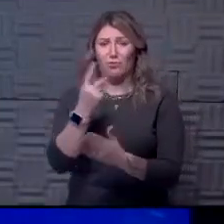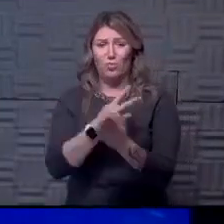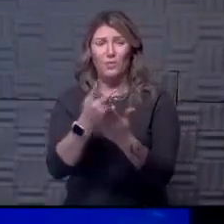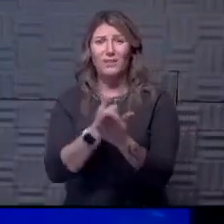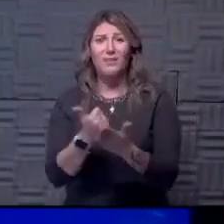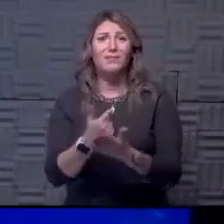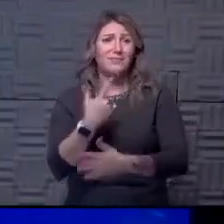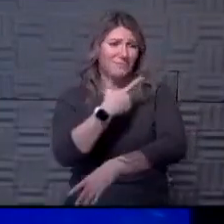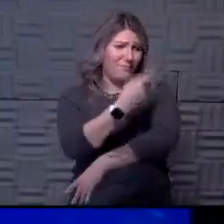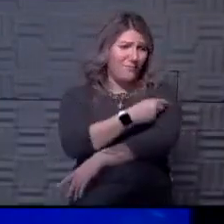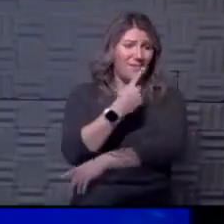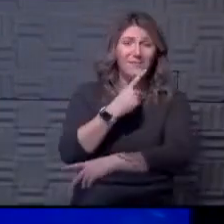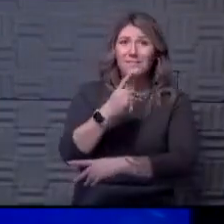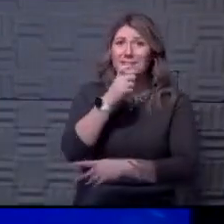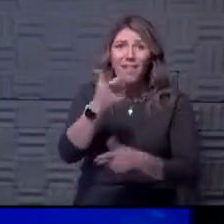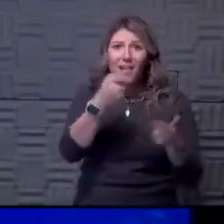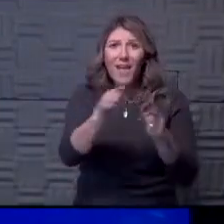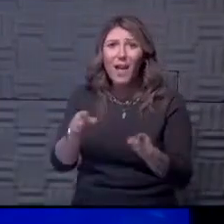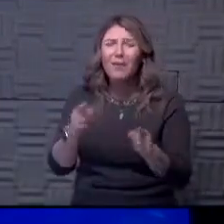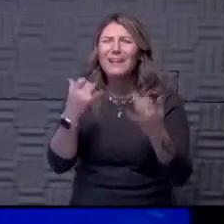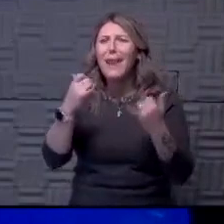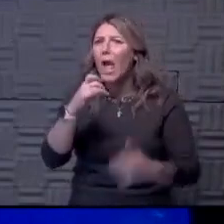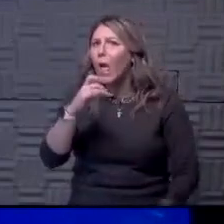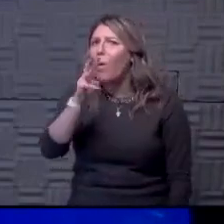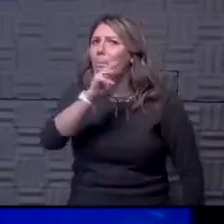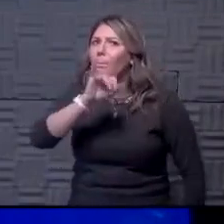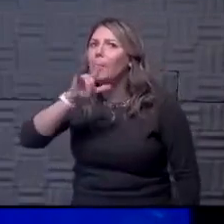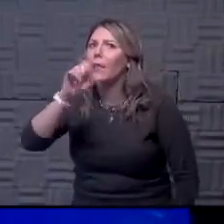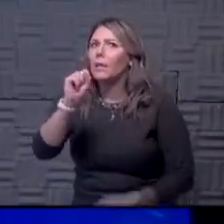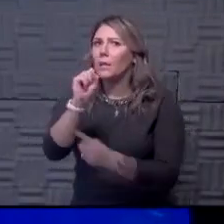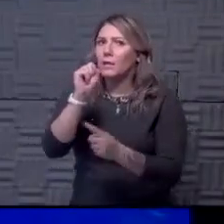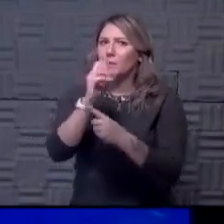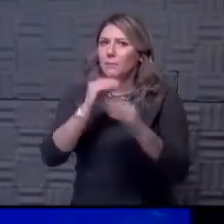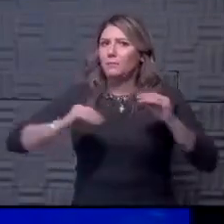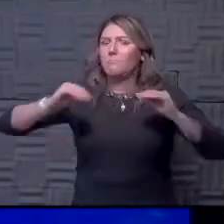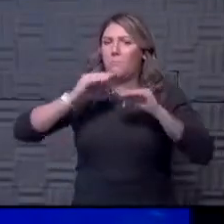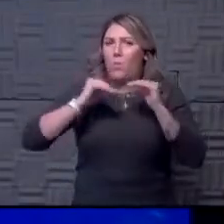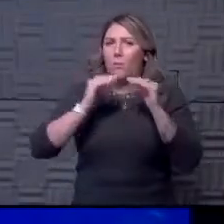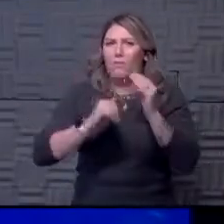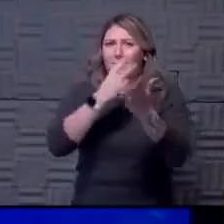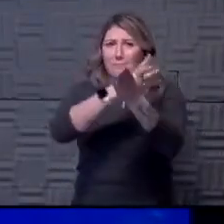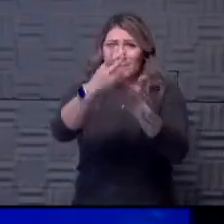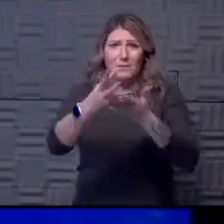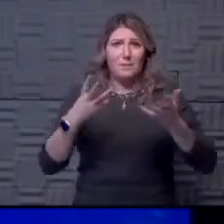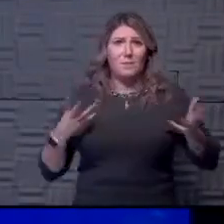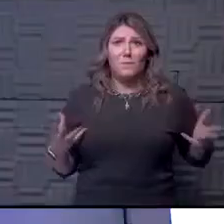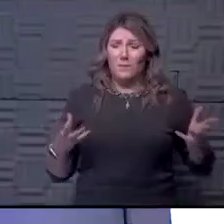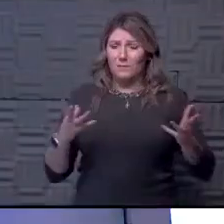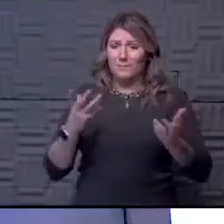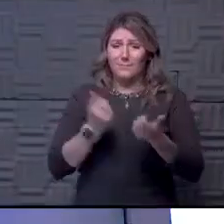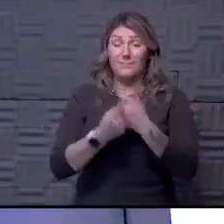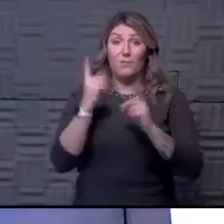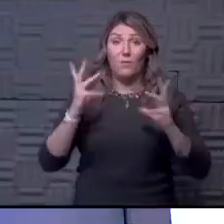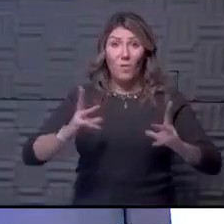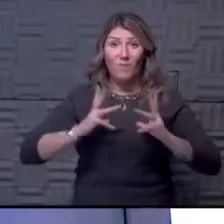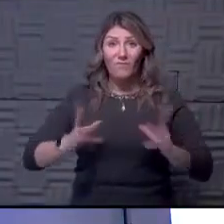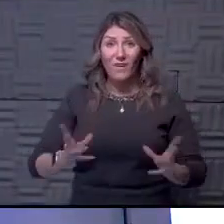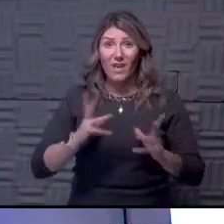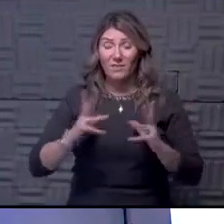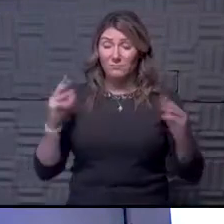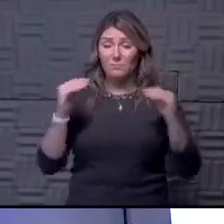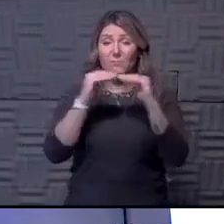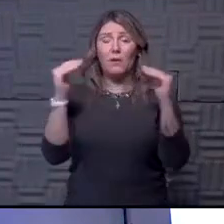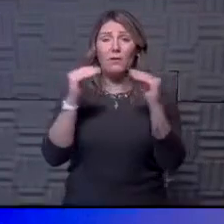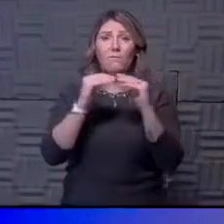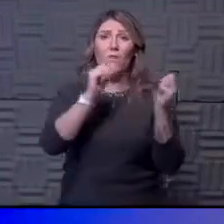and millions and millions of doses. It's been more than 6 weeks, and we're all doing okay. Yeah, and to be fair,